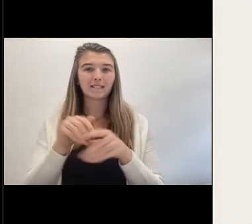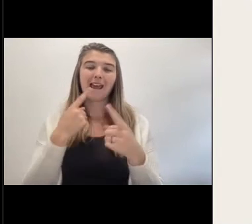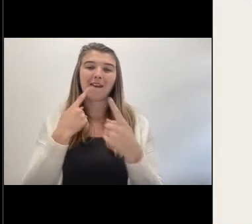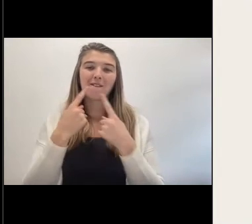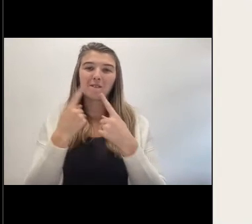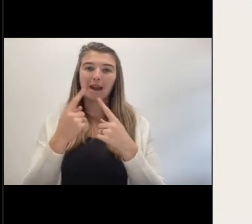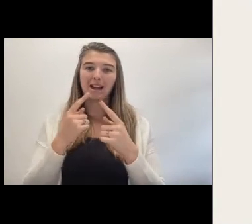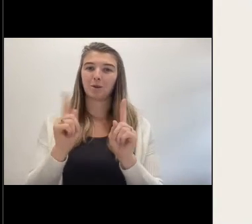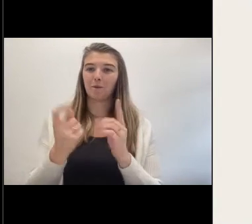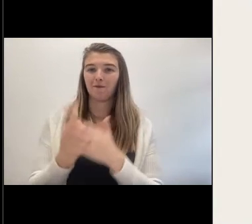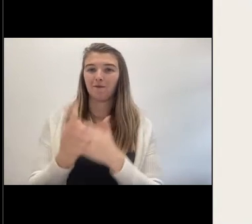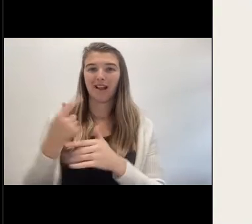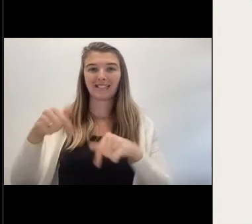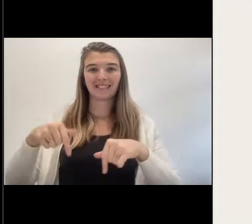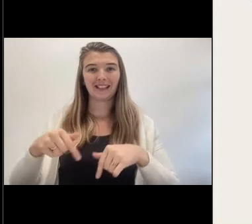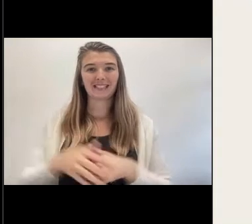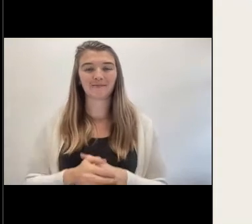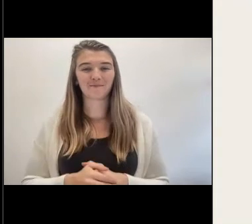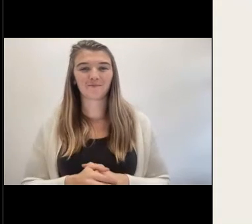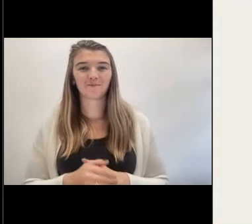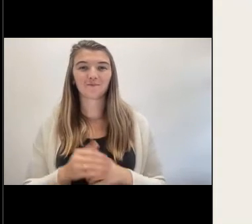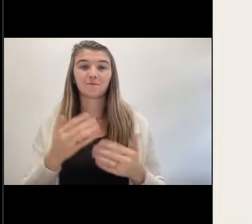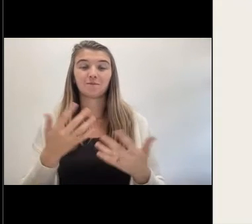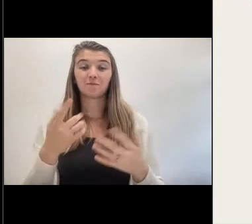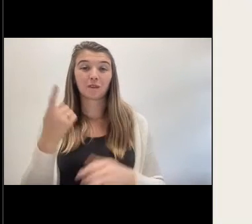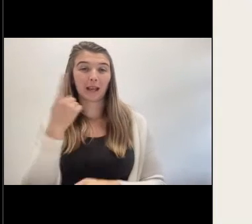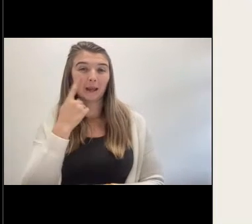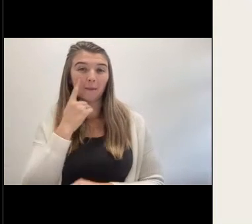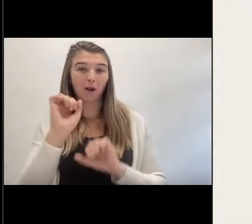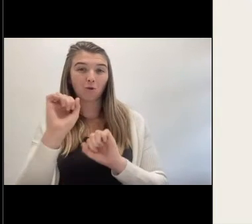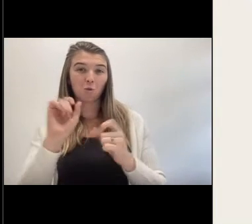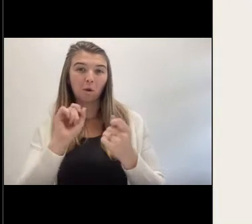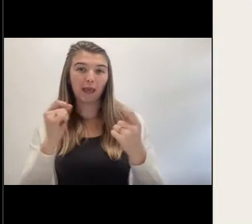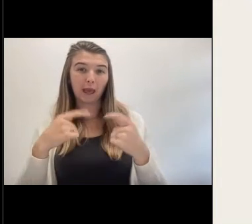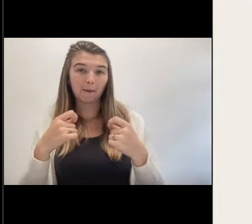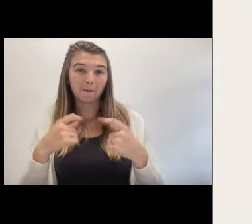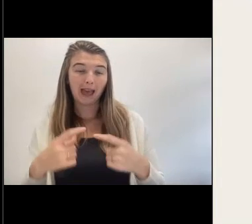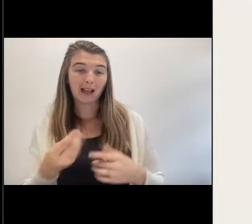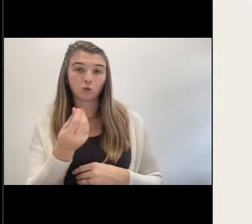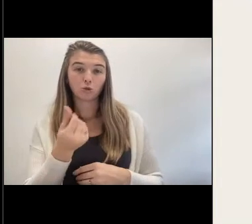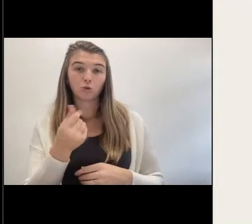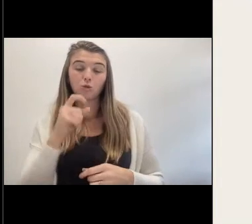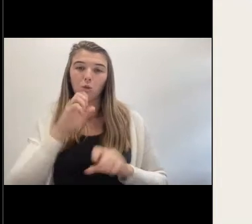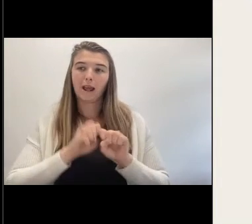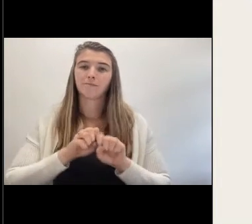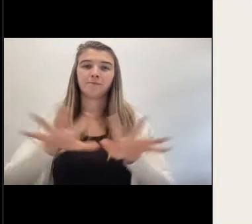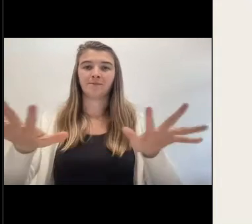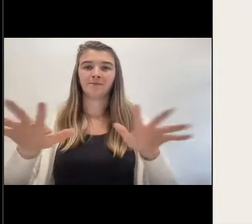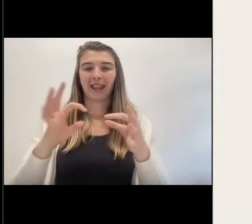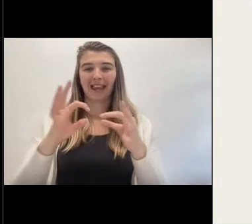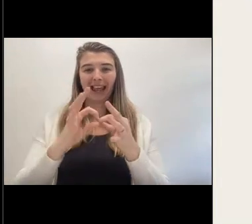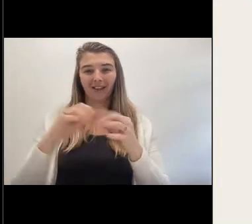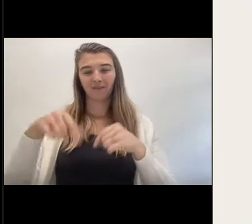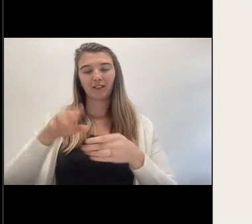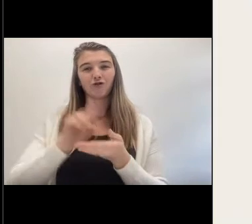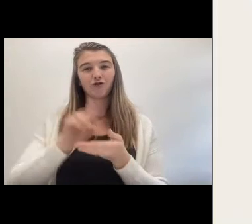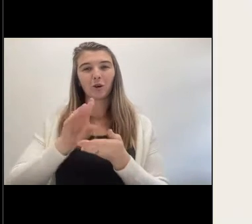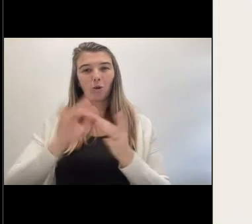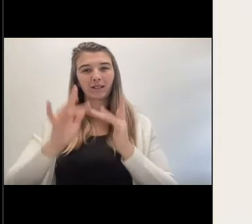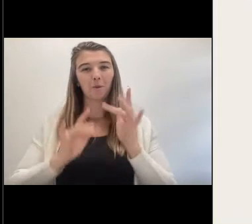this. So do please think about that while you're there. Keep an eye on your inbox over the course of the next few days for a link to the recorded version of this